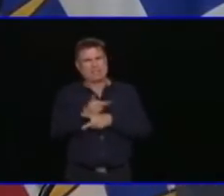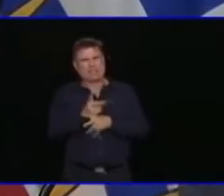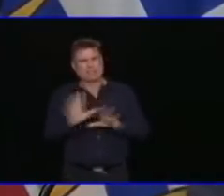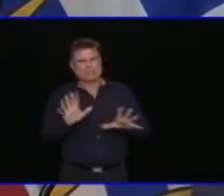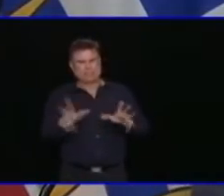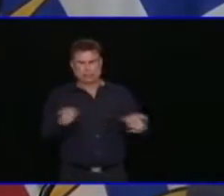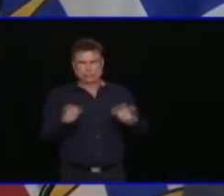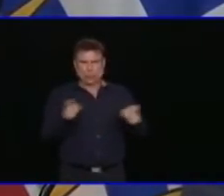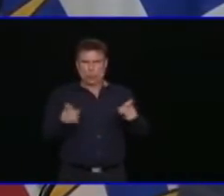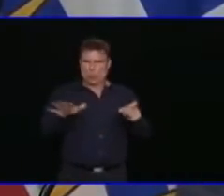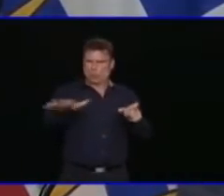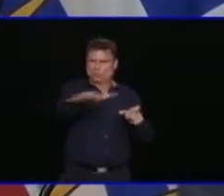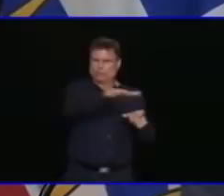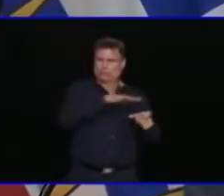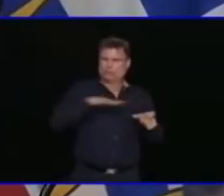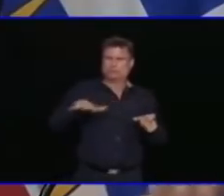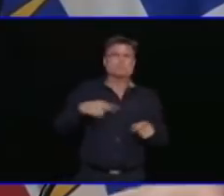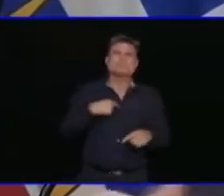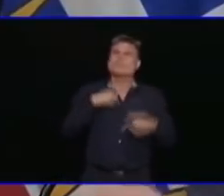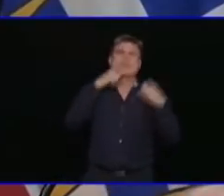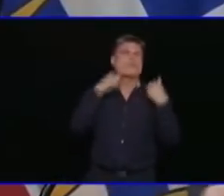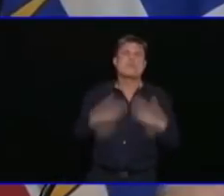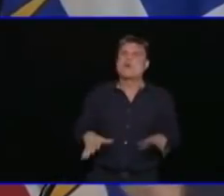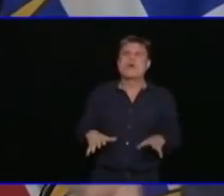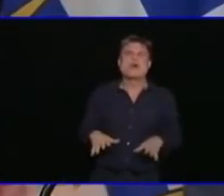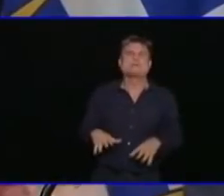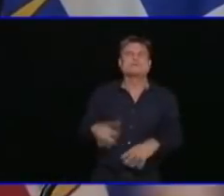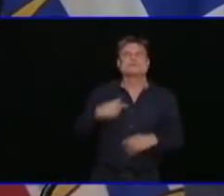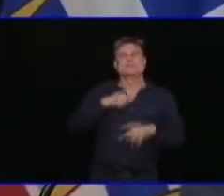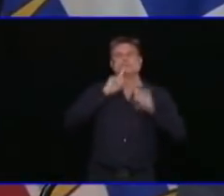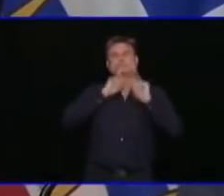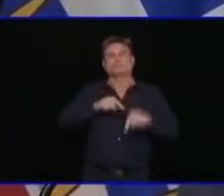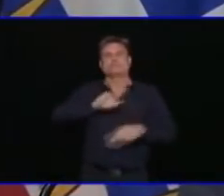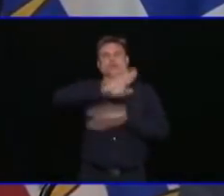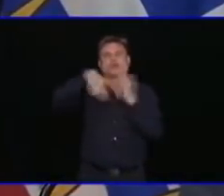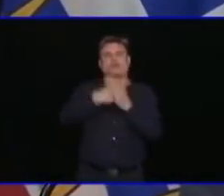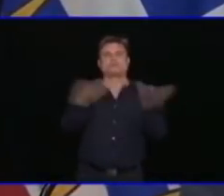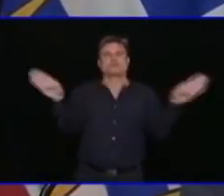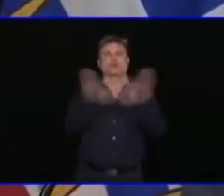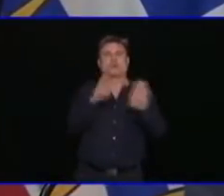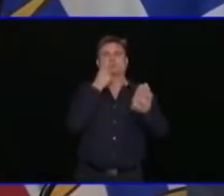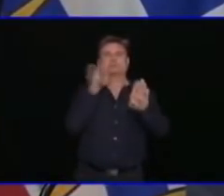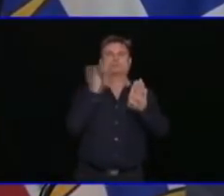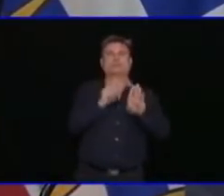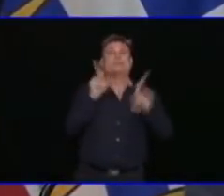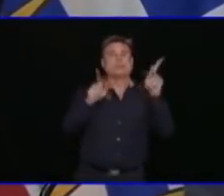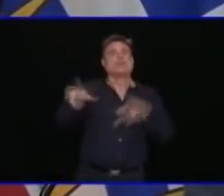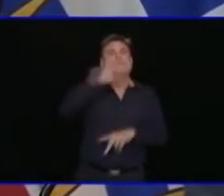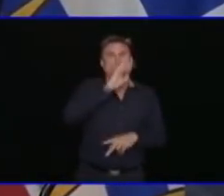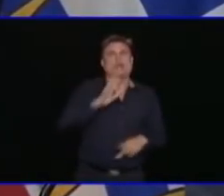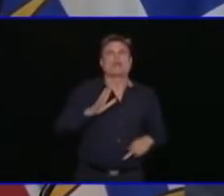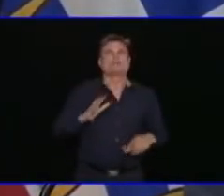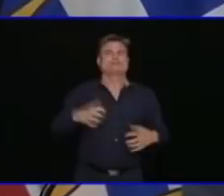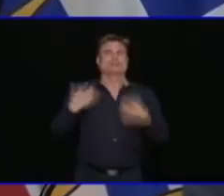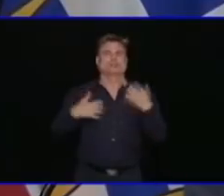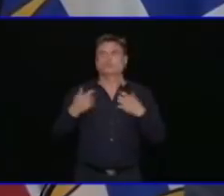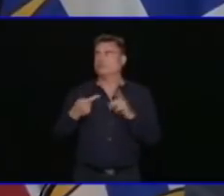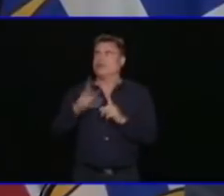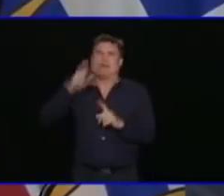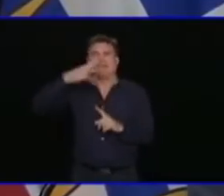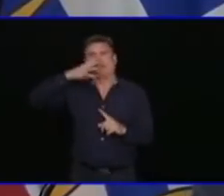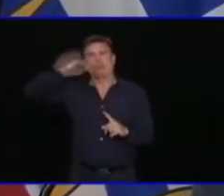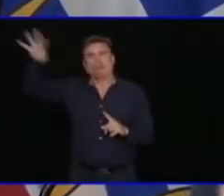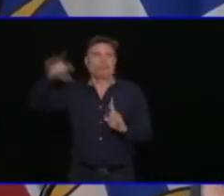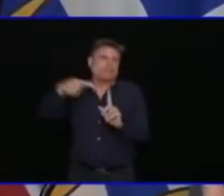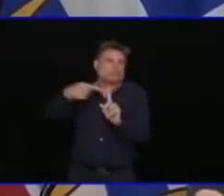because then we know that people will be going underground and hiding things and be less likely to come forward with concerns, and we'll